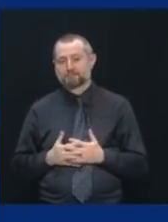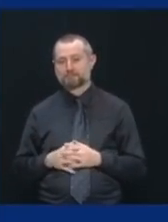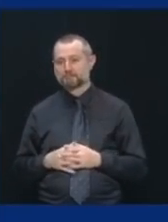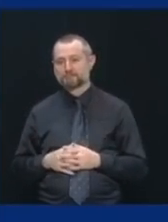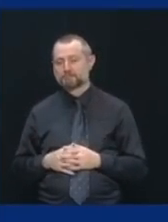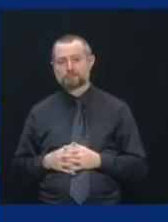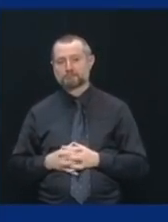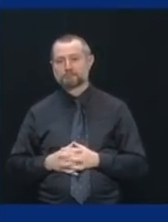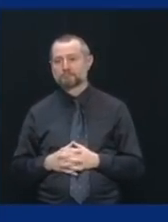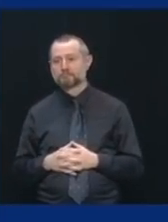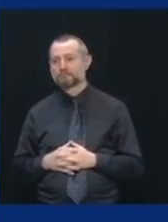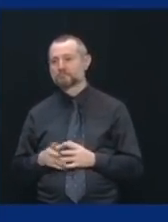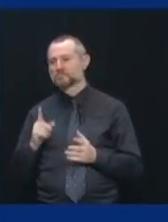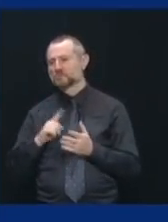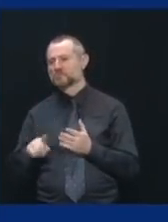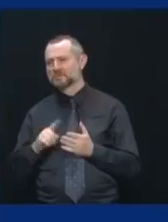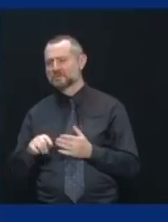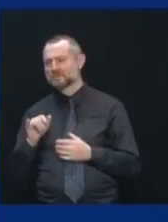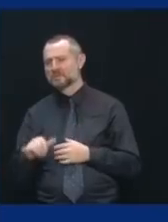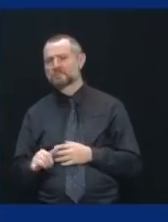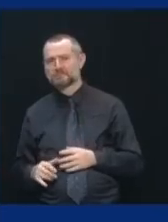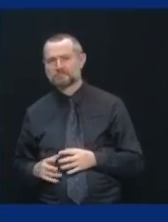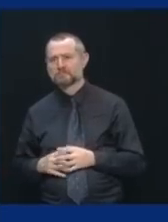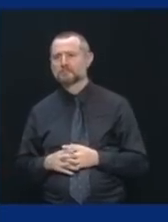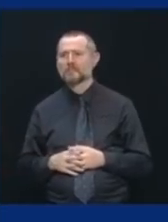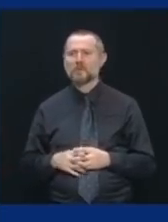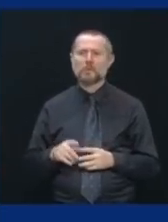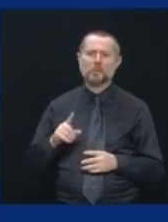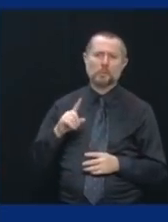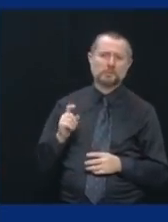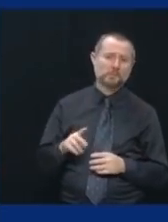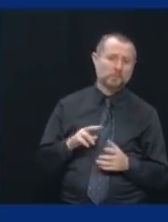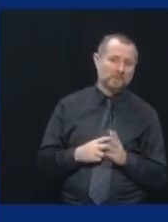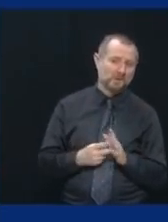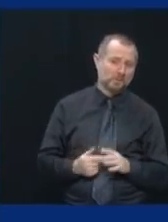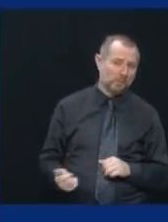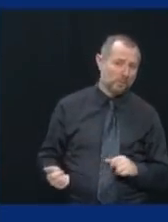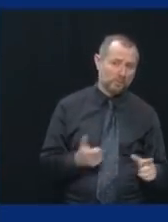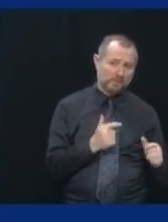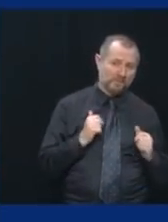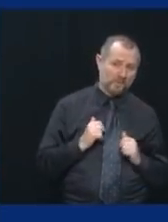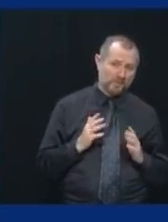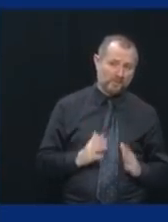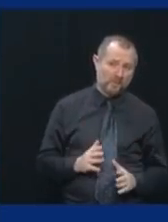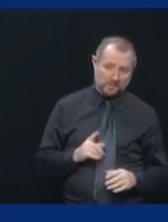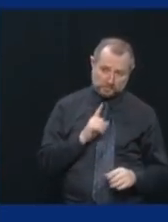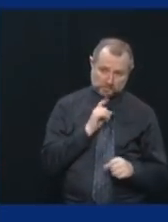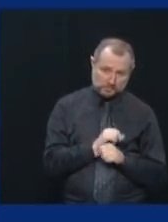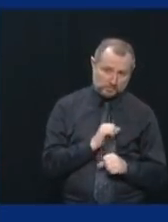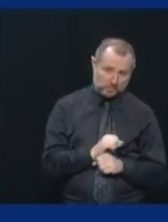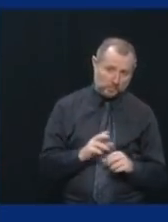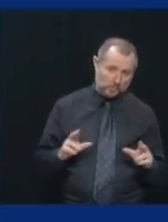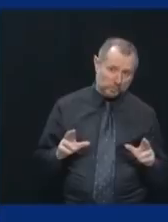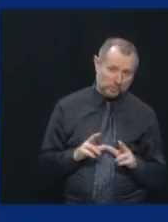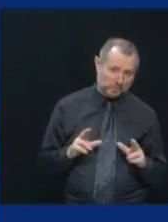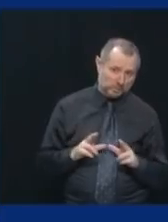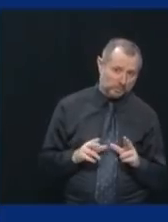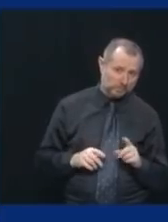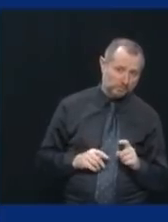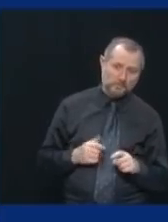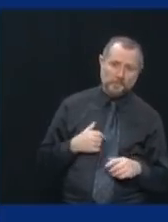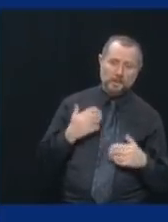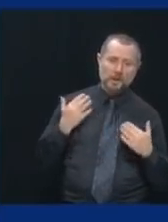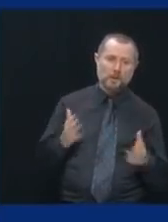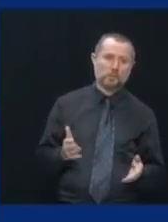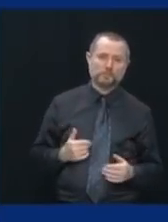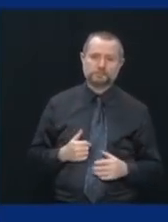So I would have to check. The question is, are all the performers union performers? I don't know.